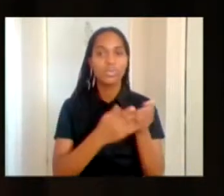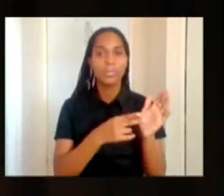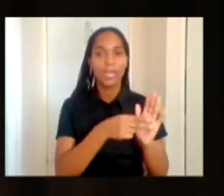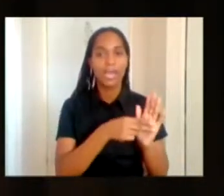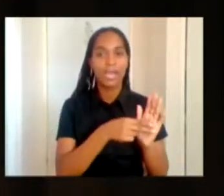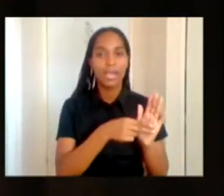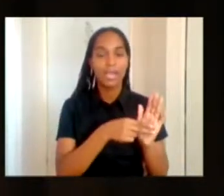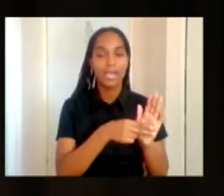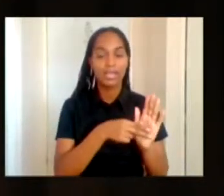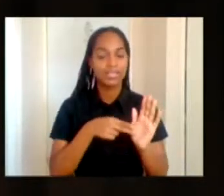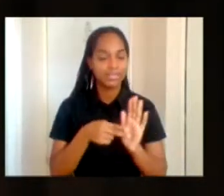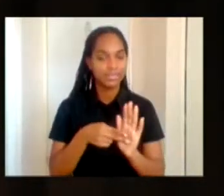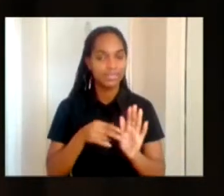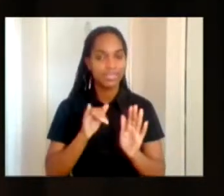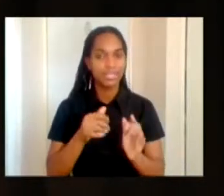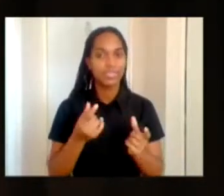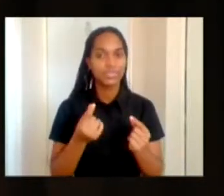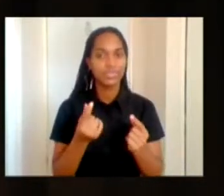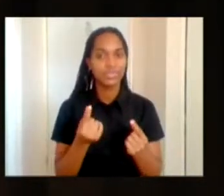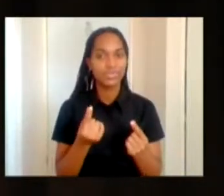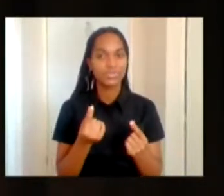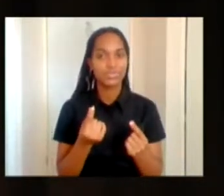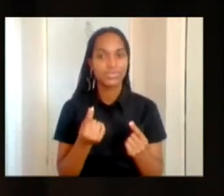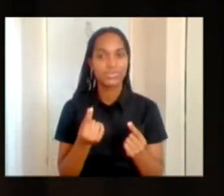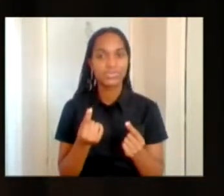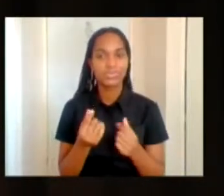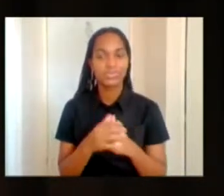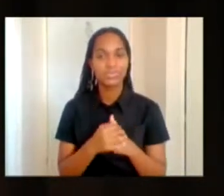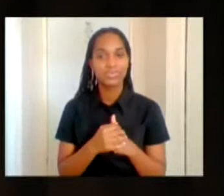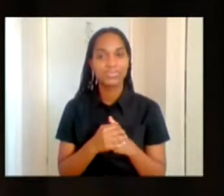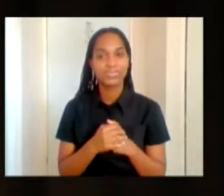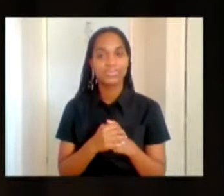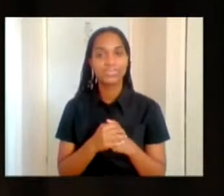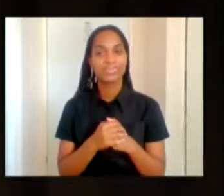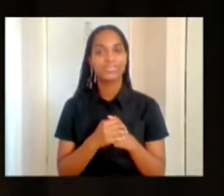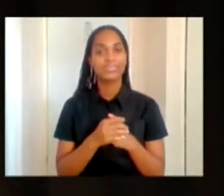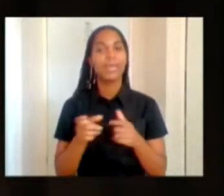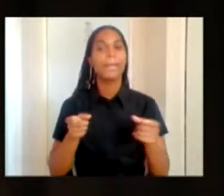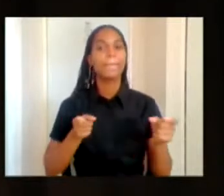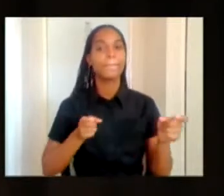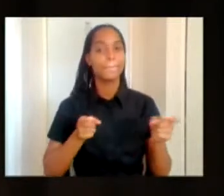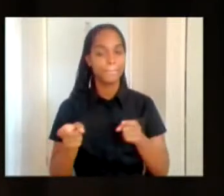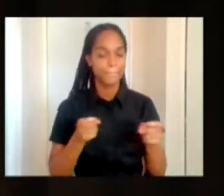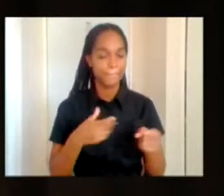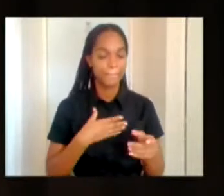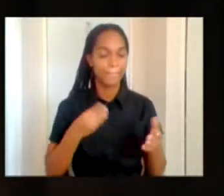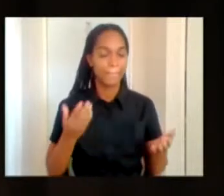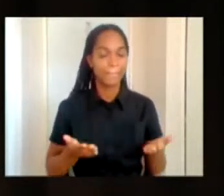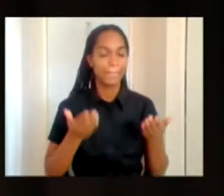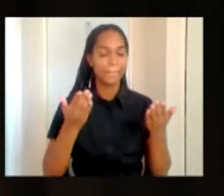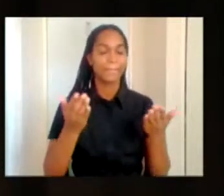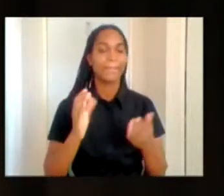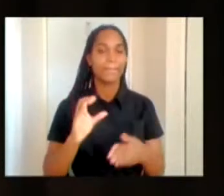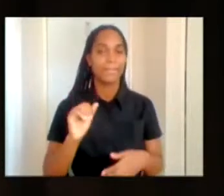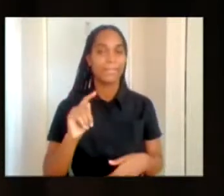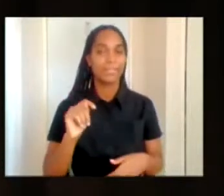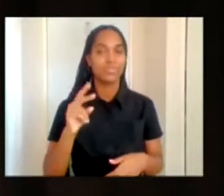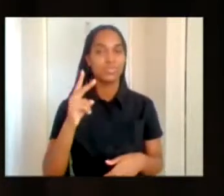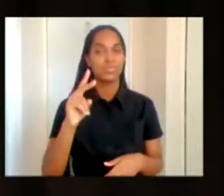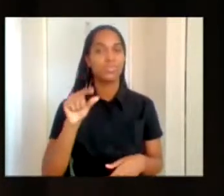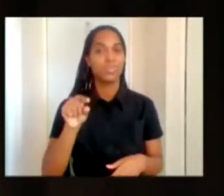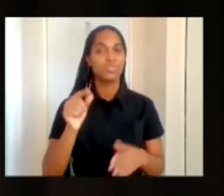done, specified is the kind of, managing and delivering of Atsc 3.0 services